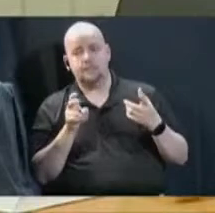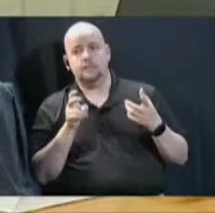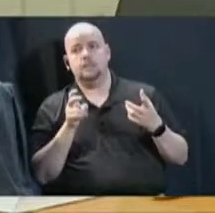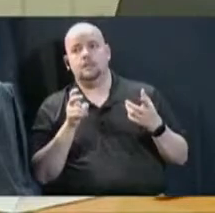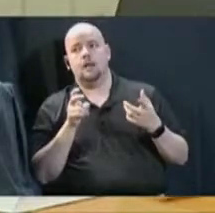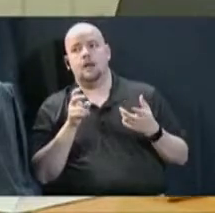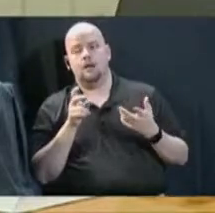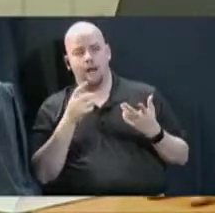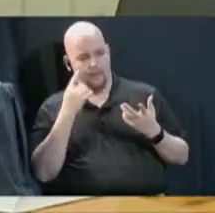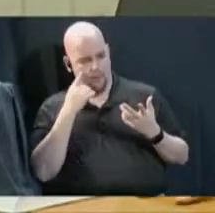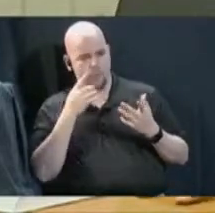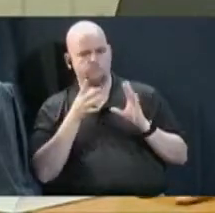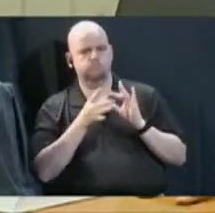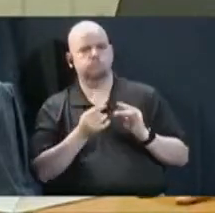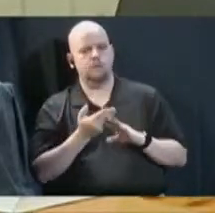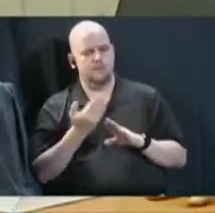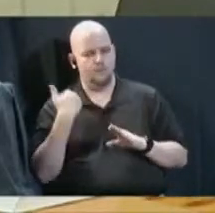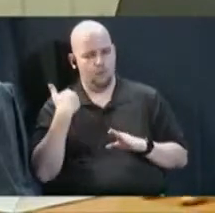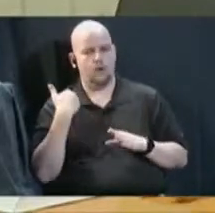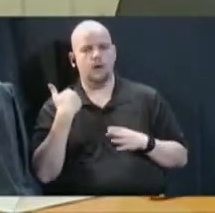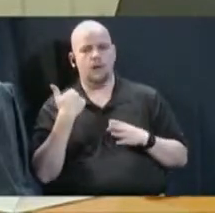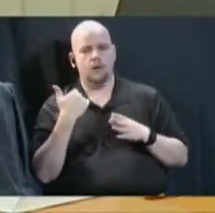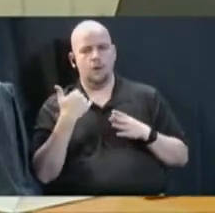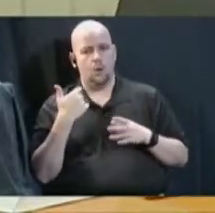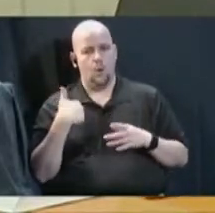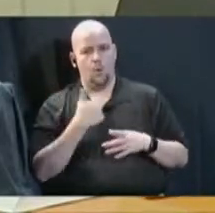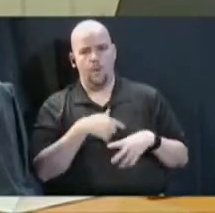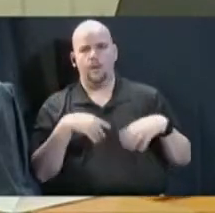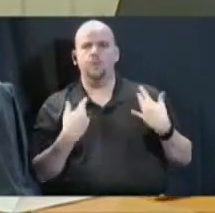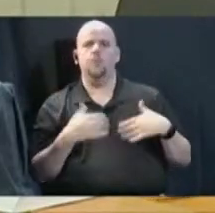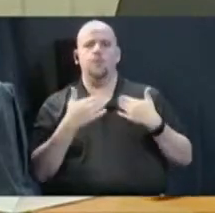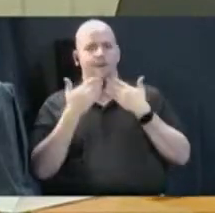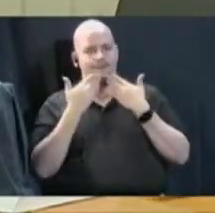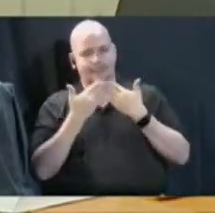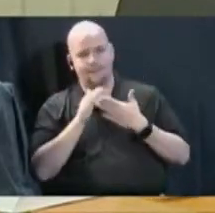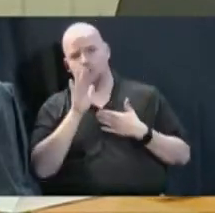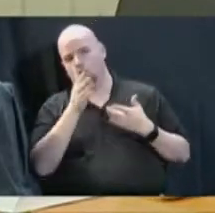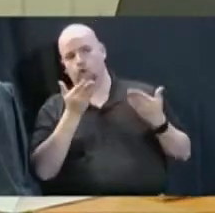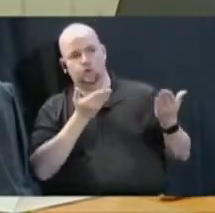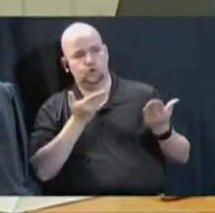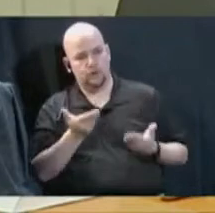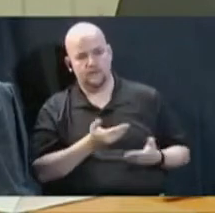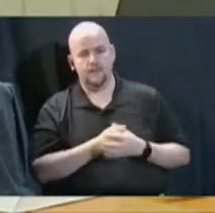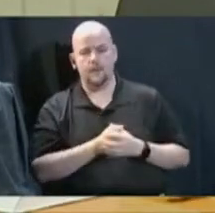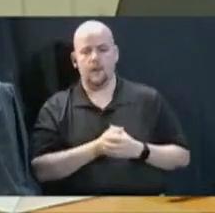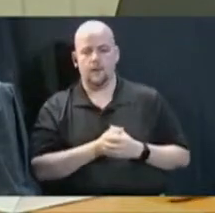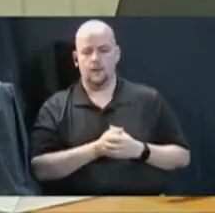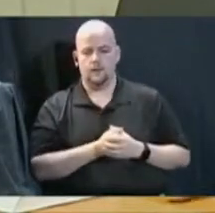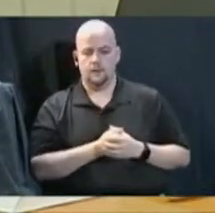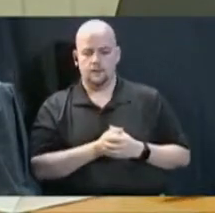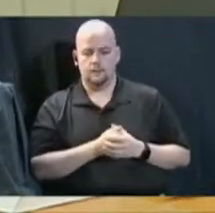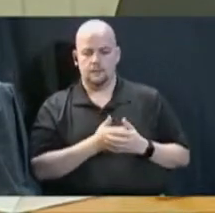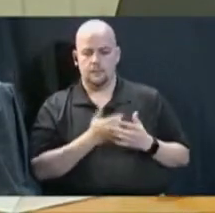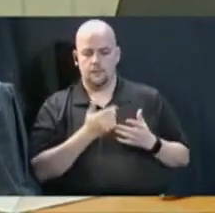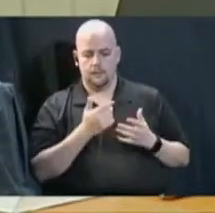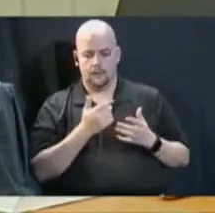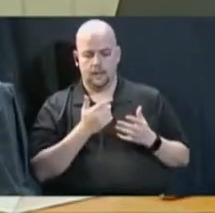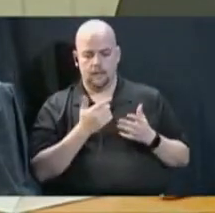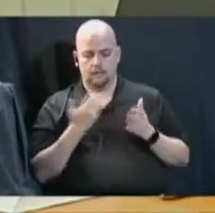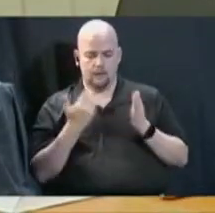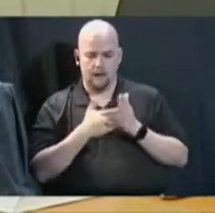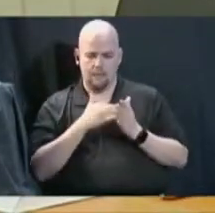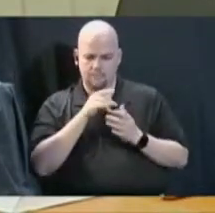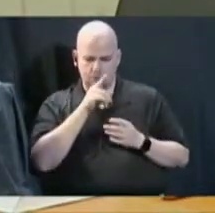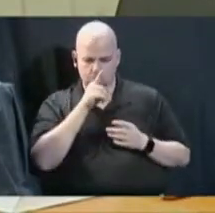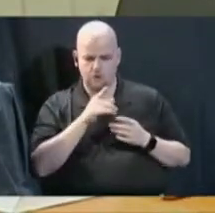and I think we've said before, but we couldn't be more grateful to you for your service. I guess I'm not sure the